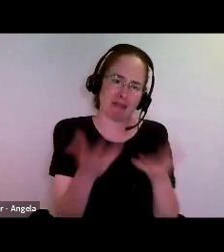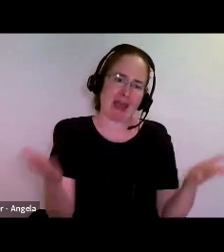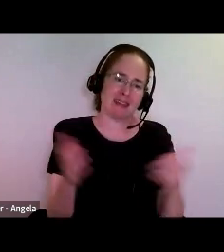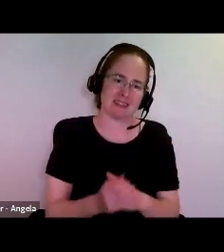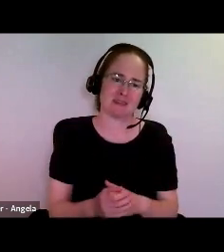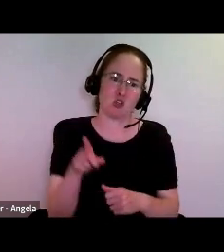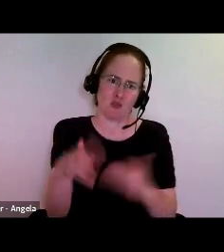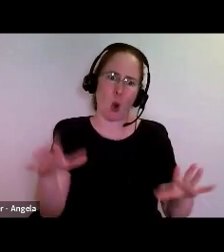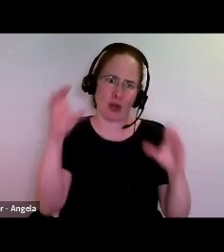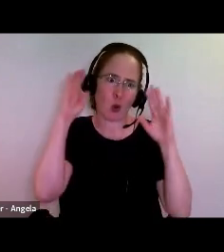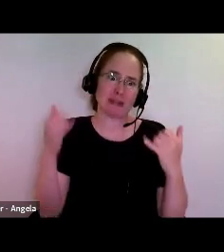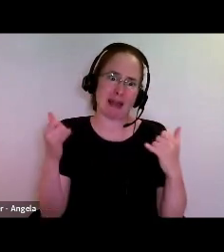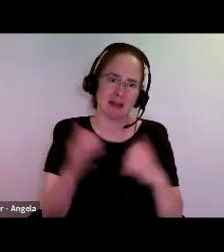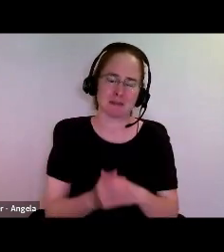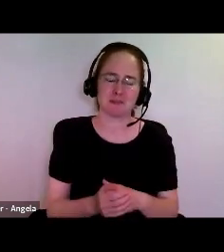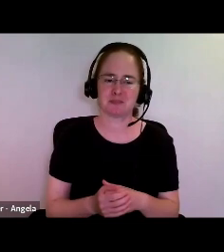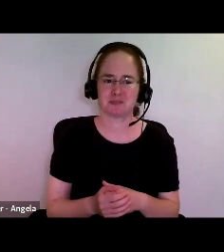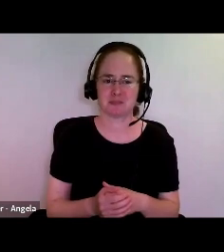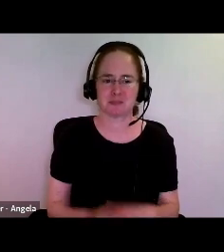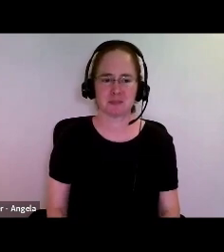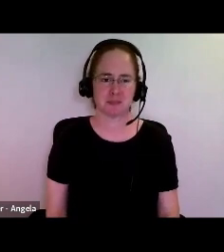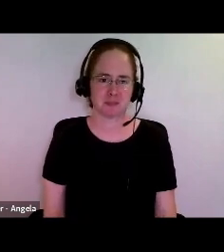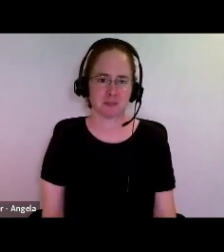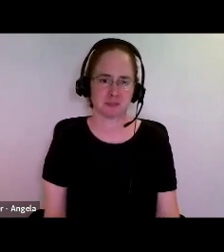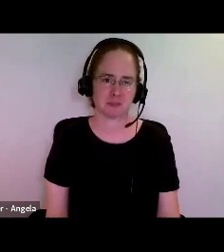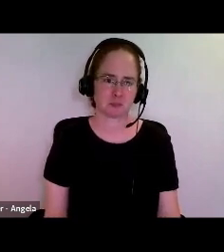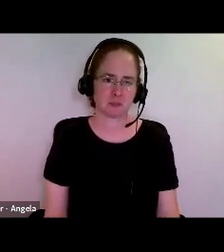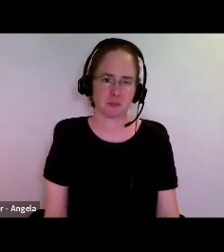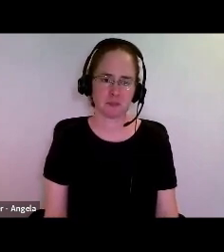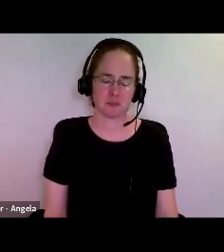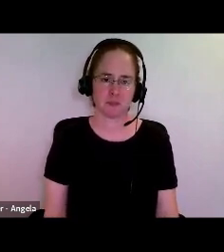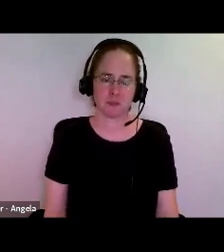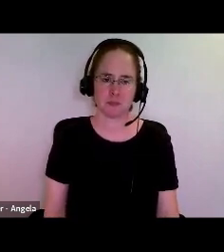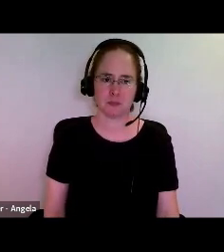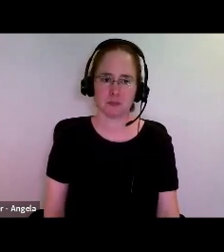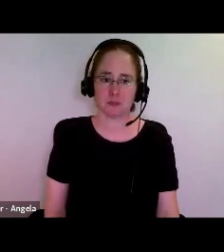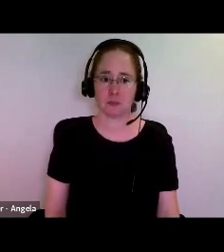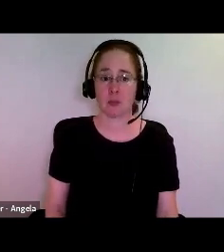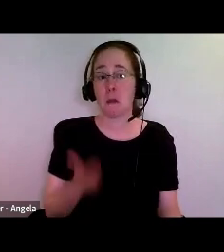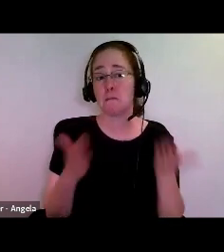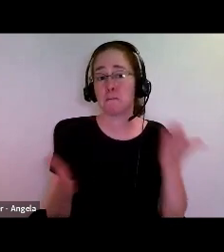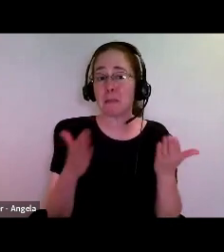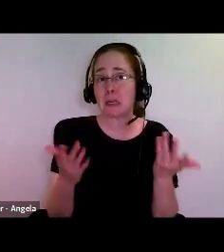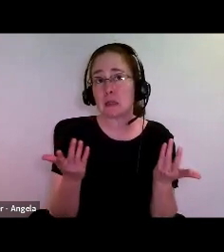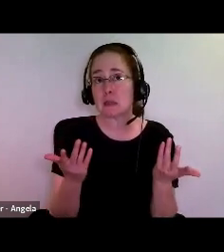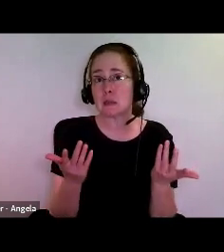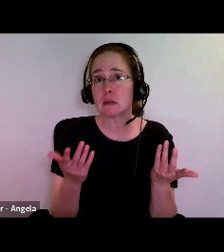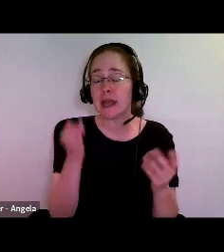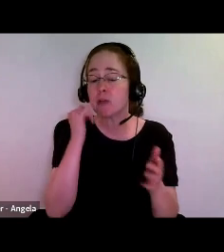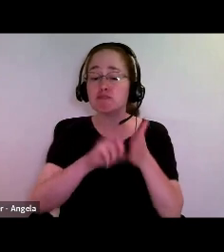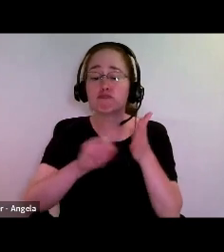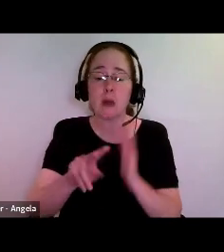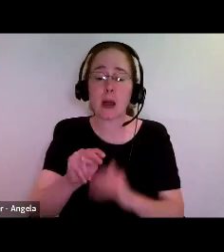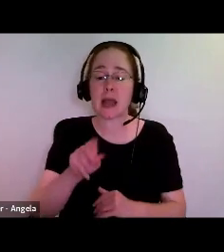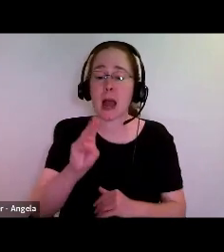that today. If you go to the next slide, please. You may hear the term, if you poke around